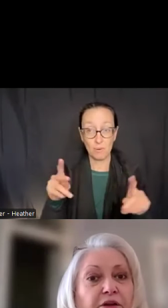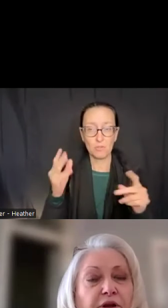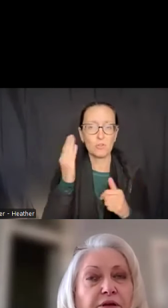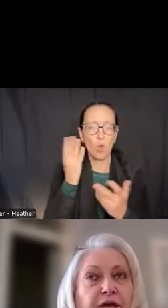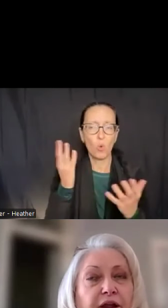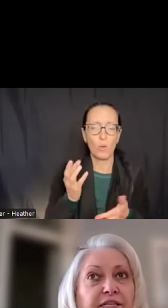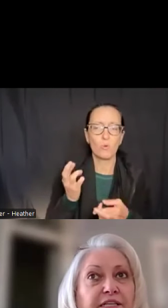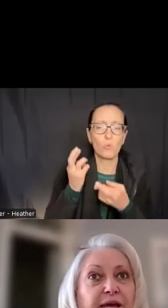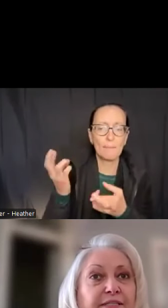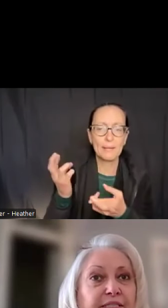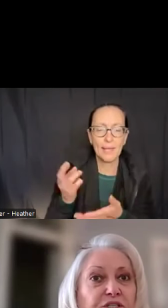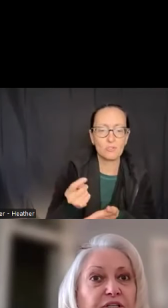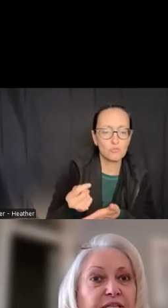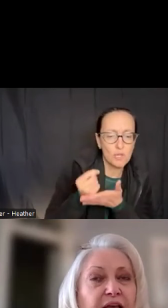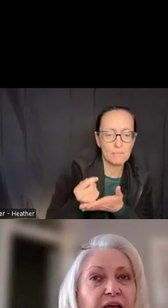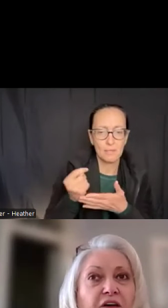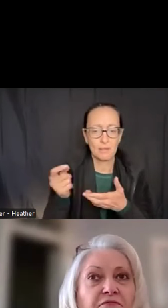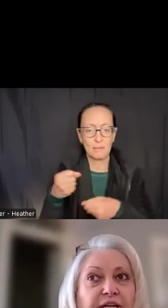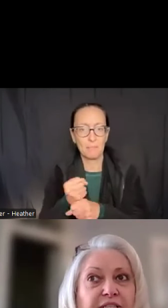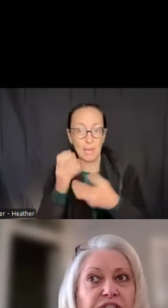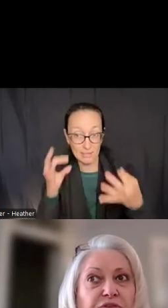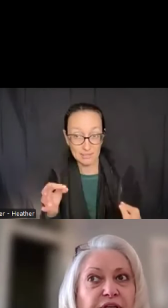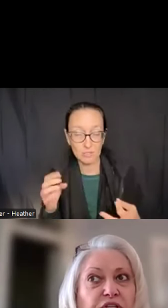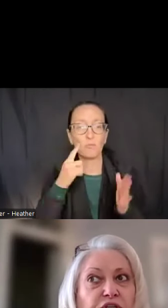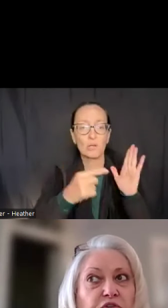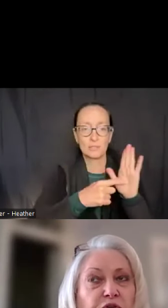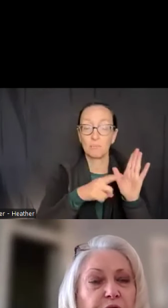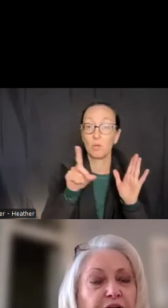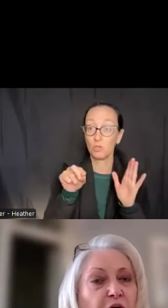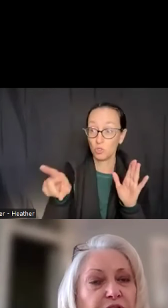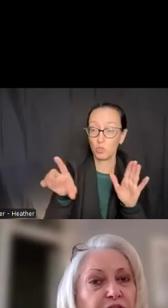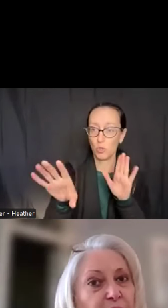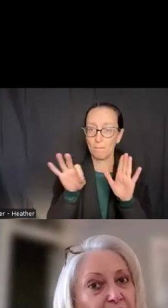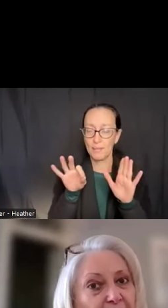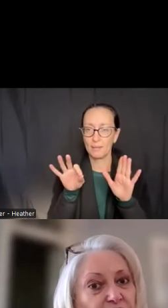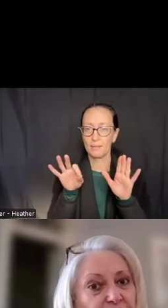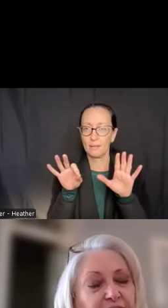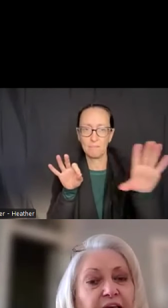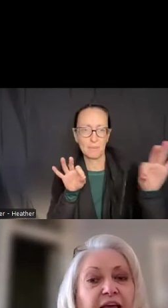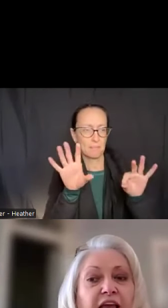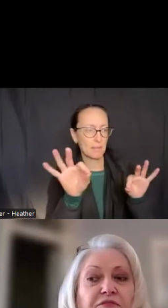made about your health care and to make decisions? For instance, do you get to choose between a couple of different